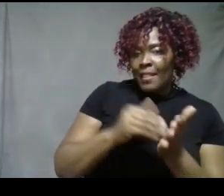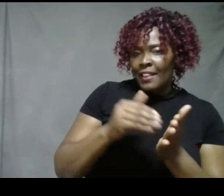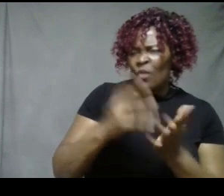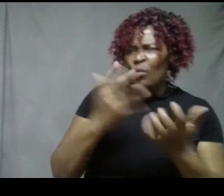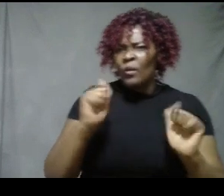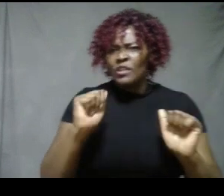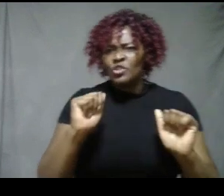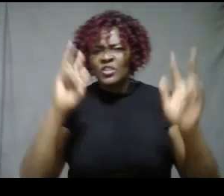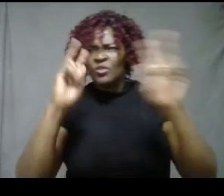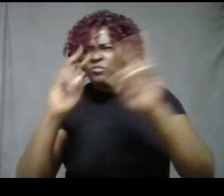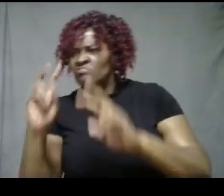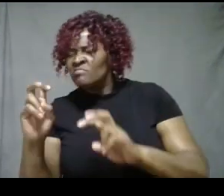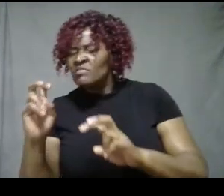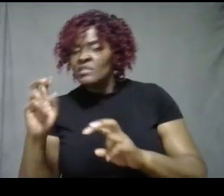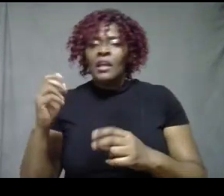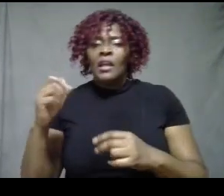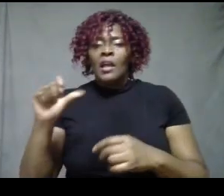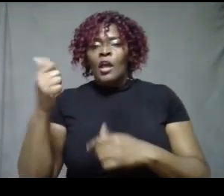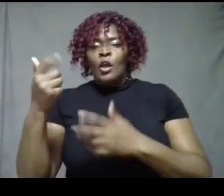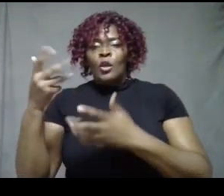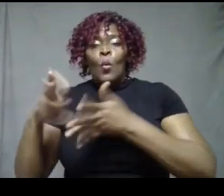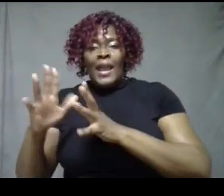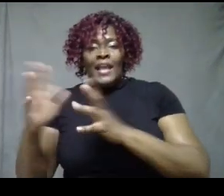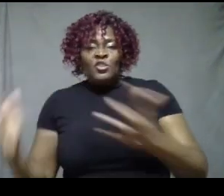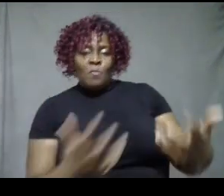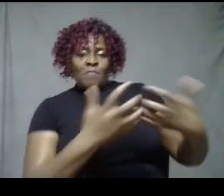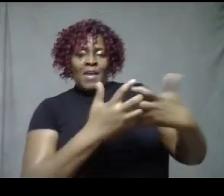loans or other ways to match that